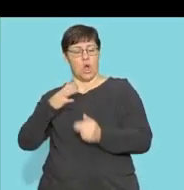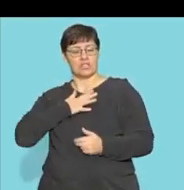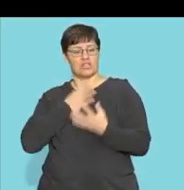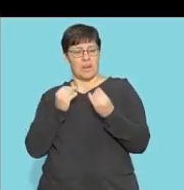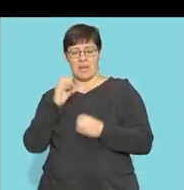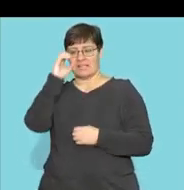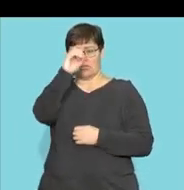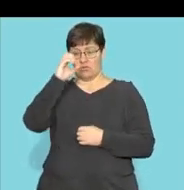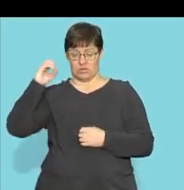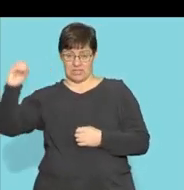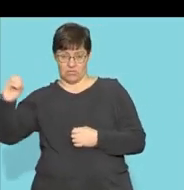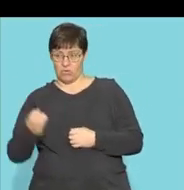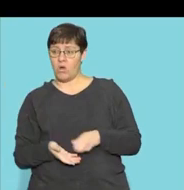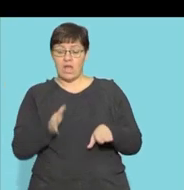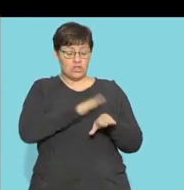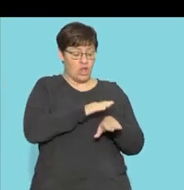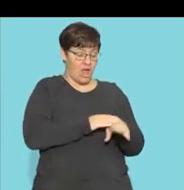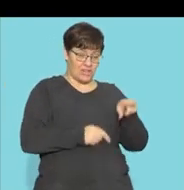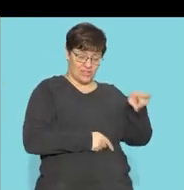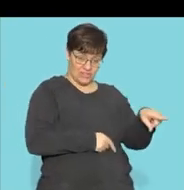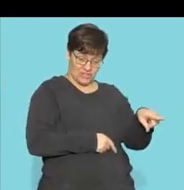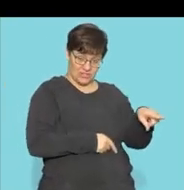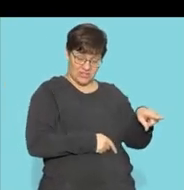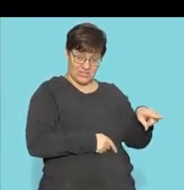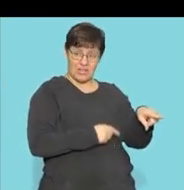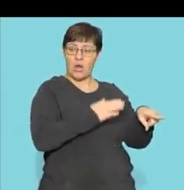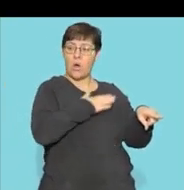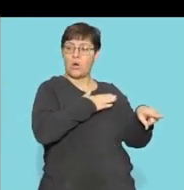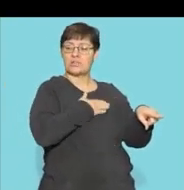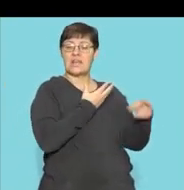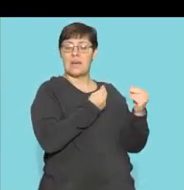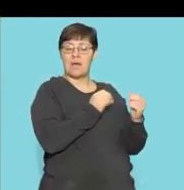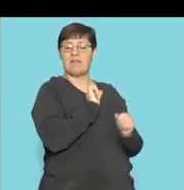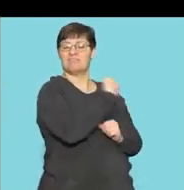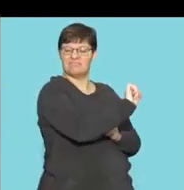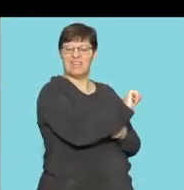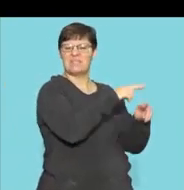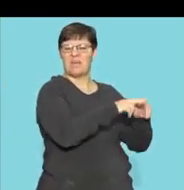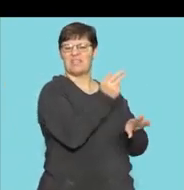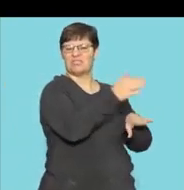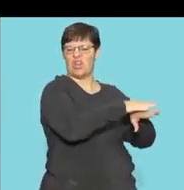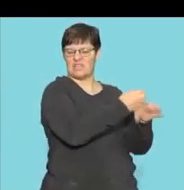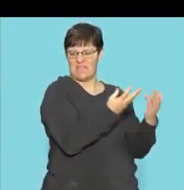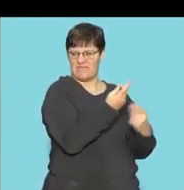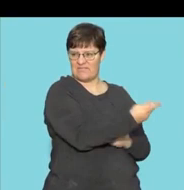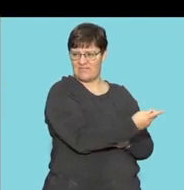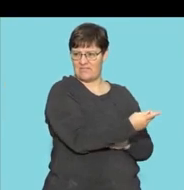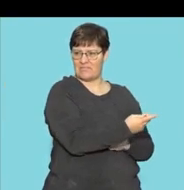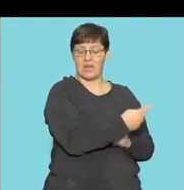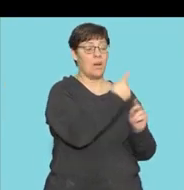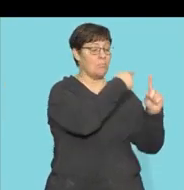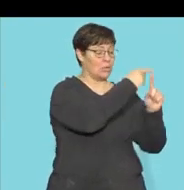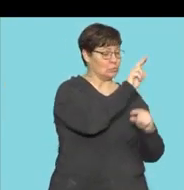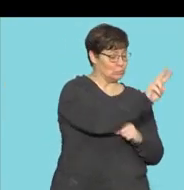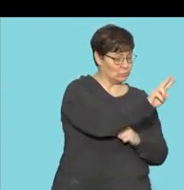0, and the charges are given the oxidation number according to their charge. So look